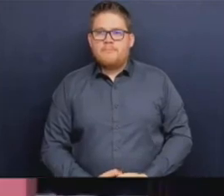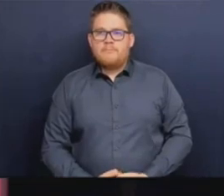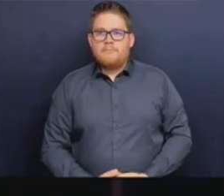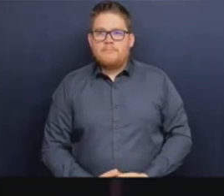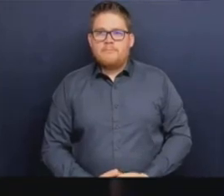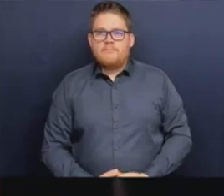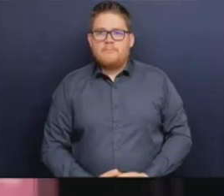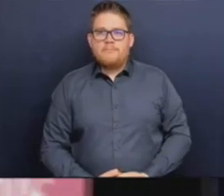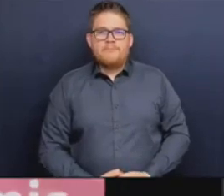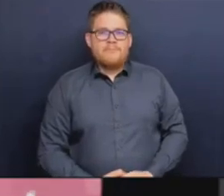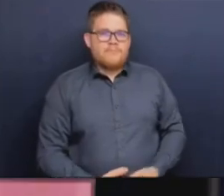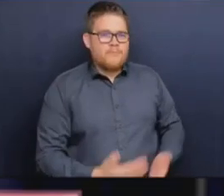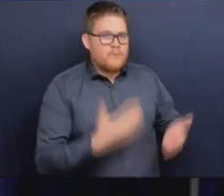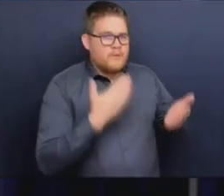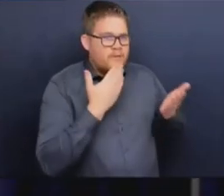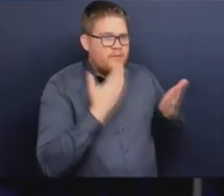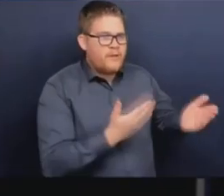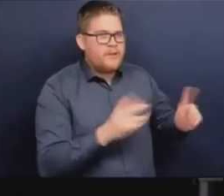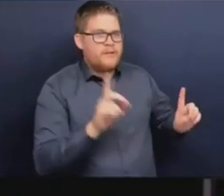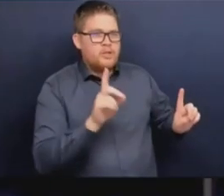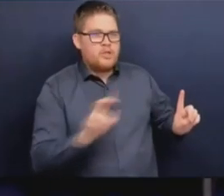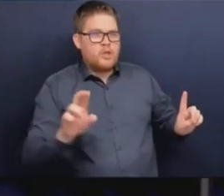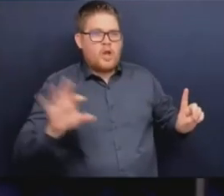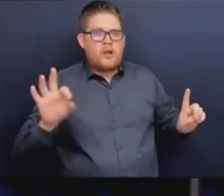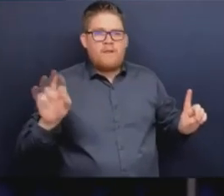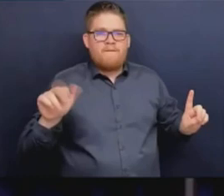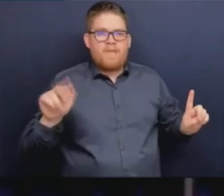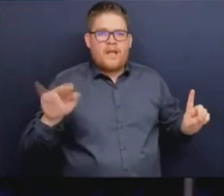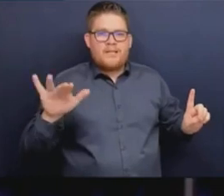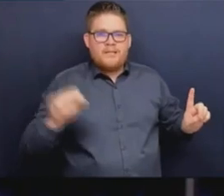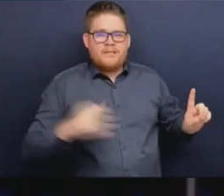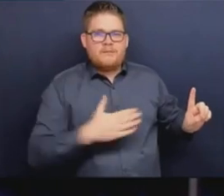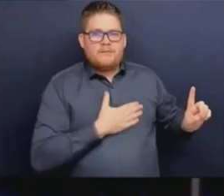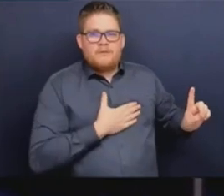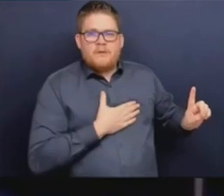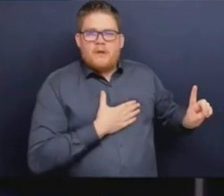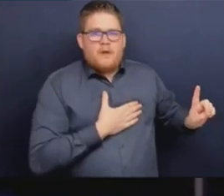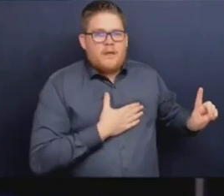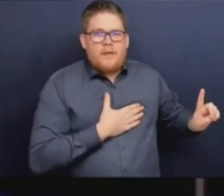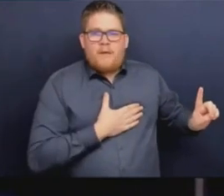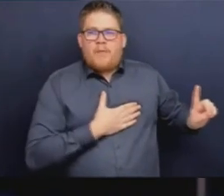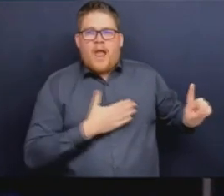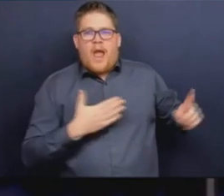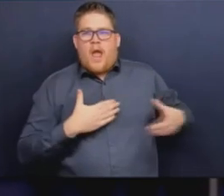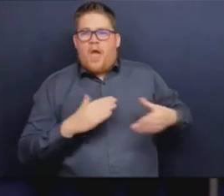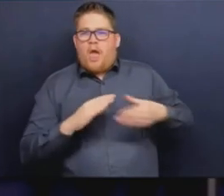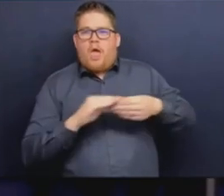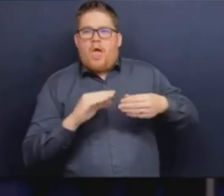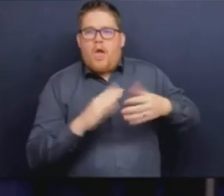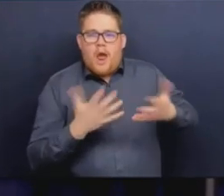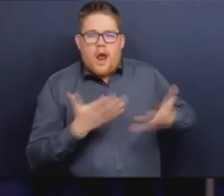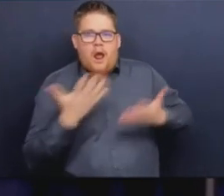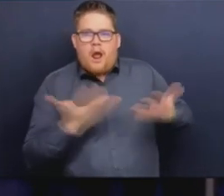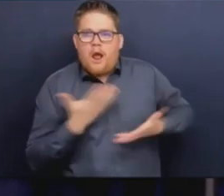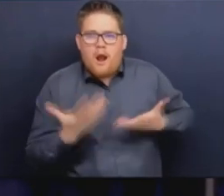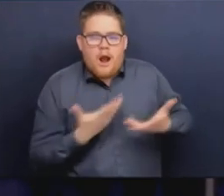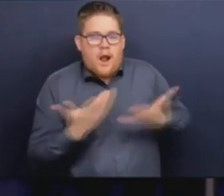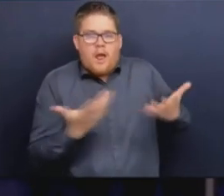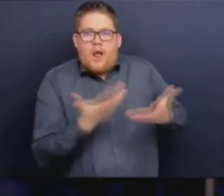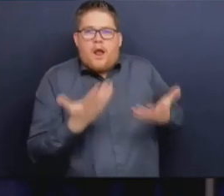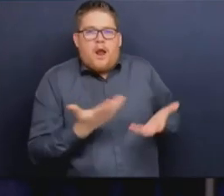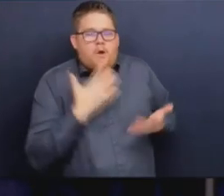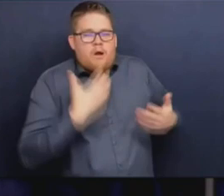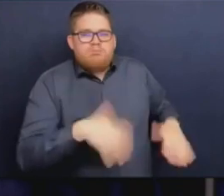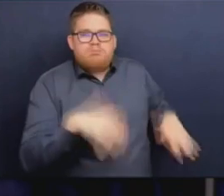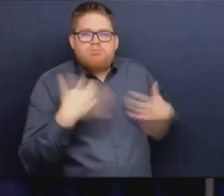Thank you so much, Dr. Francis. Like, I just don't even have words, like how much this means to us, like your advocacy,